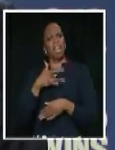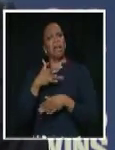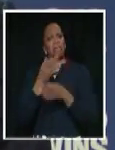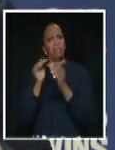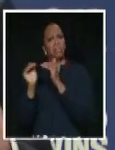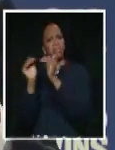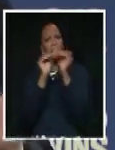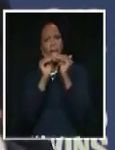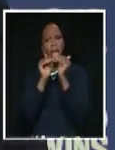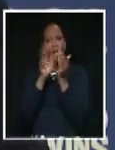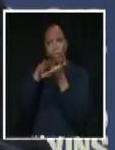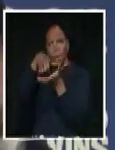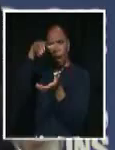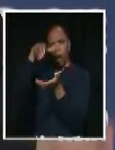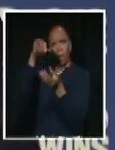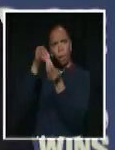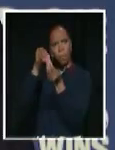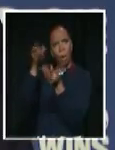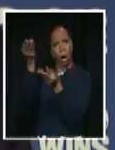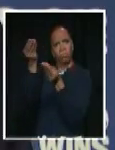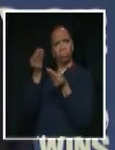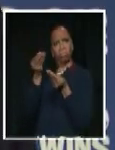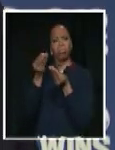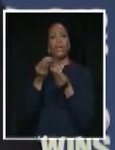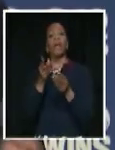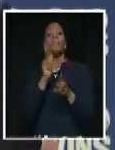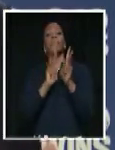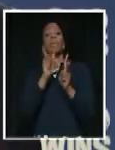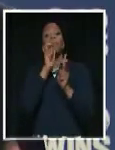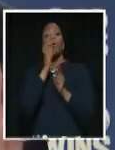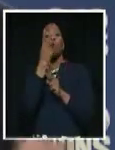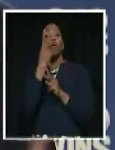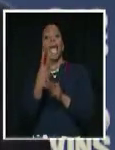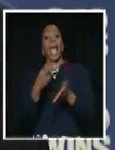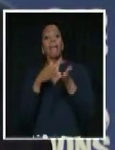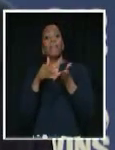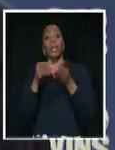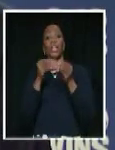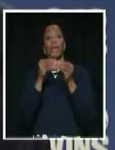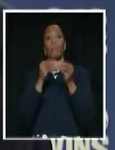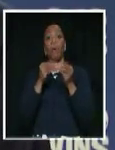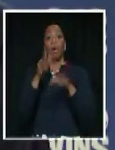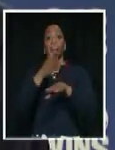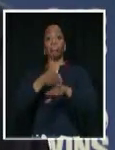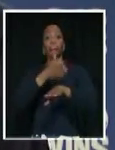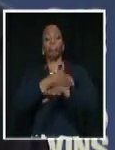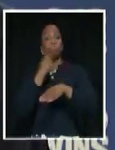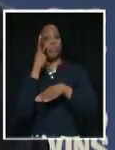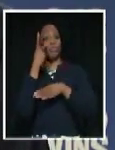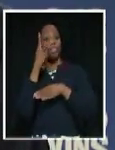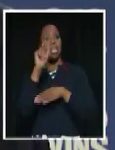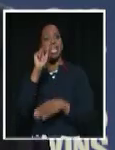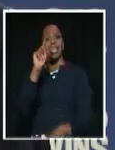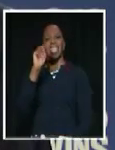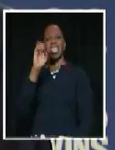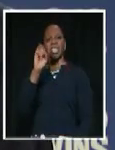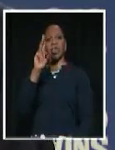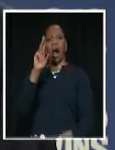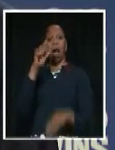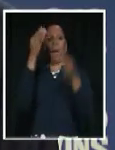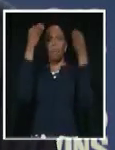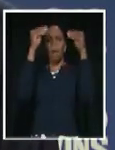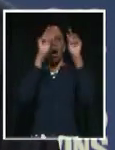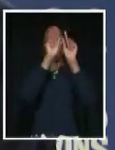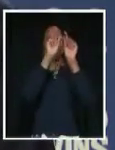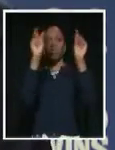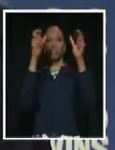more. Those who are doing very well, $500,000 or more, are actually doing better all the time. You see what's going on with the stock market? It's been very, very strong in recent months.